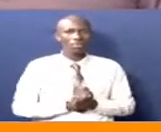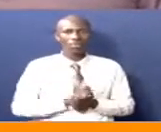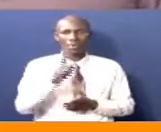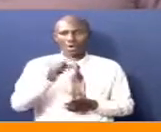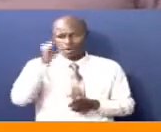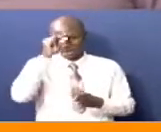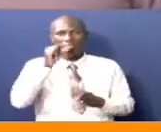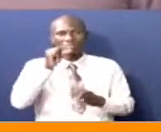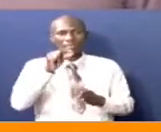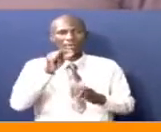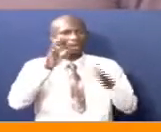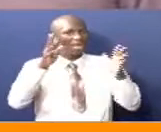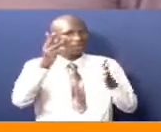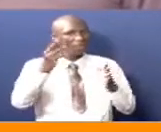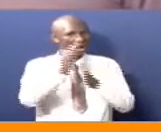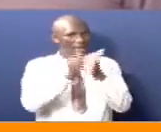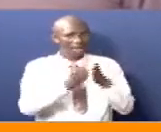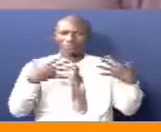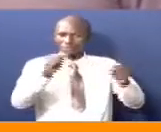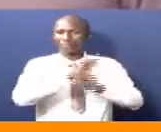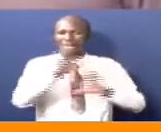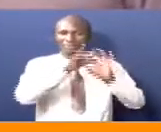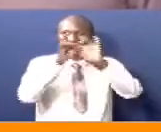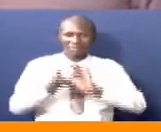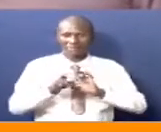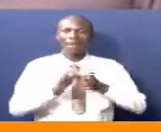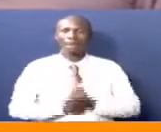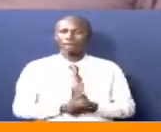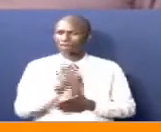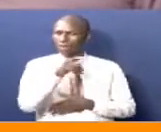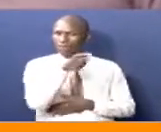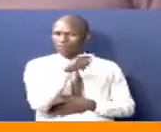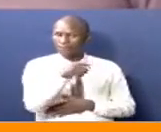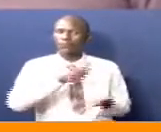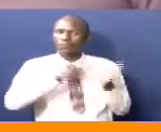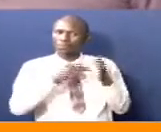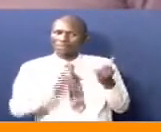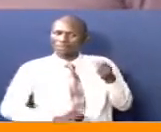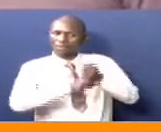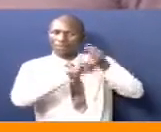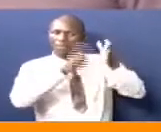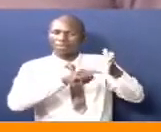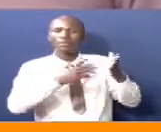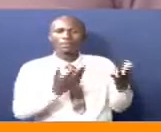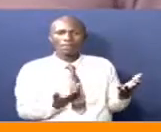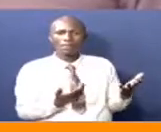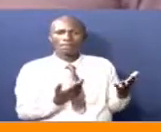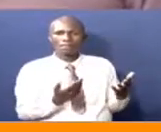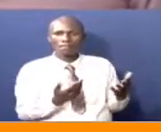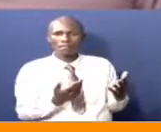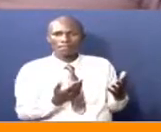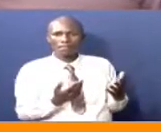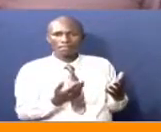four agenda, which is universal health coverage. This project actually supported 9 counties